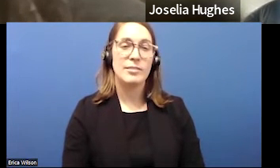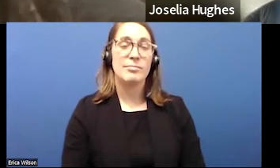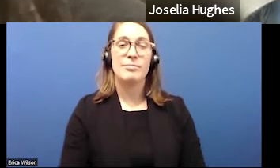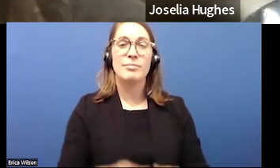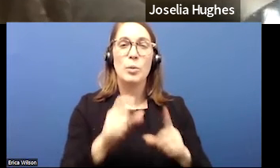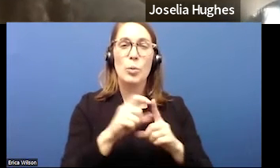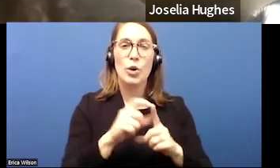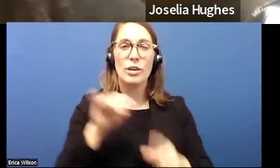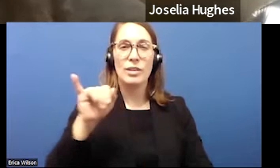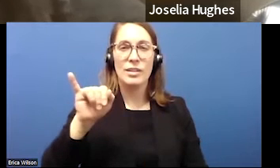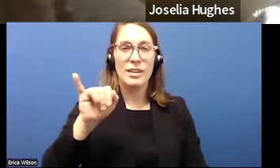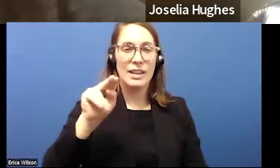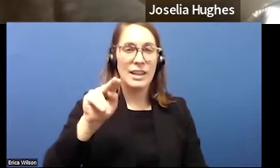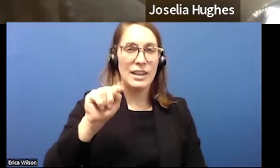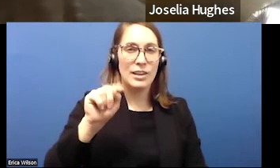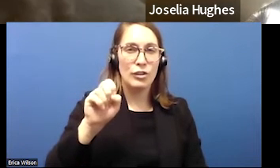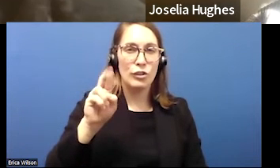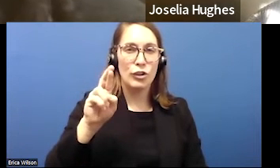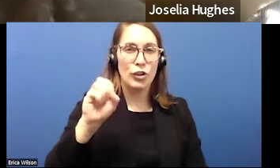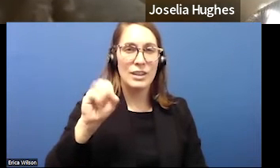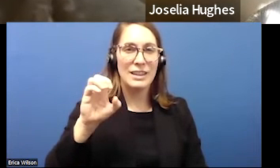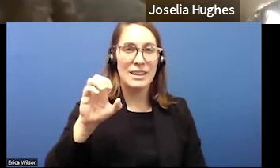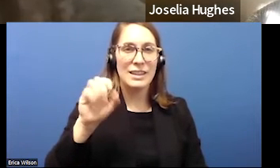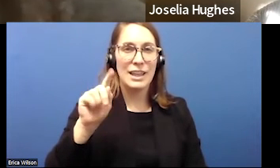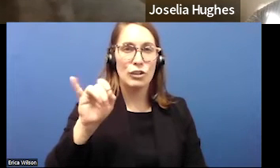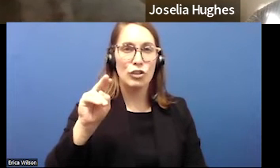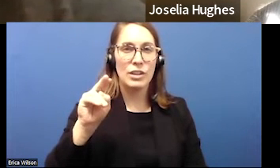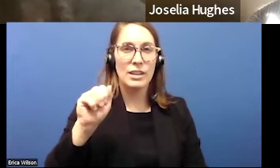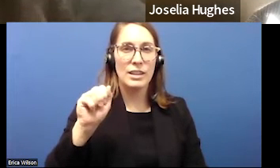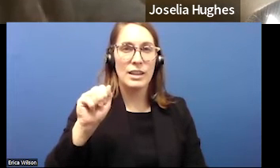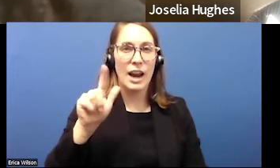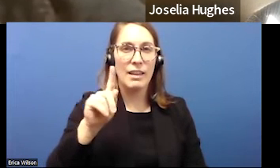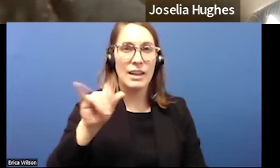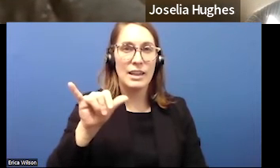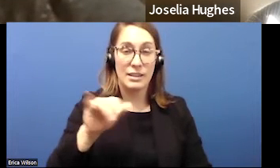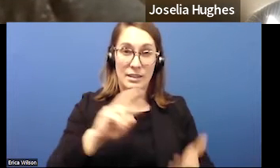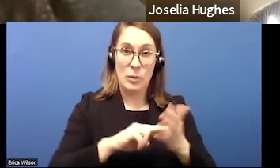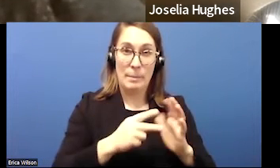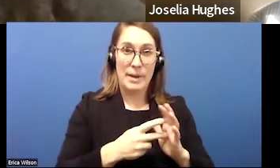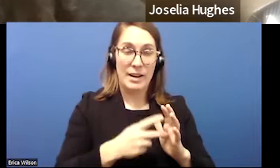what does intersectionality mean to us? How do we